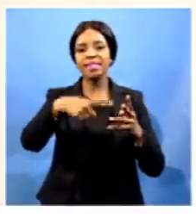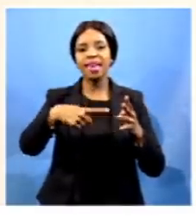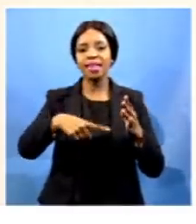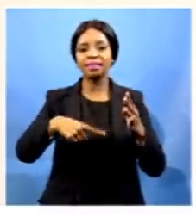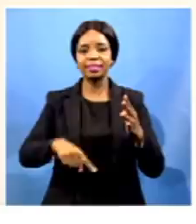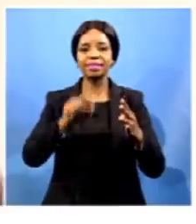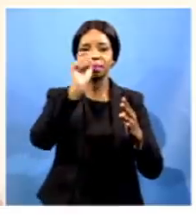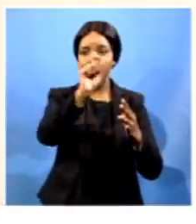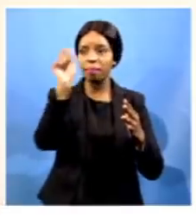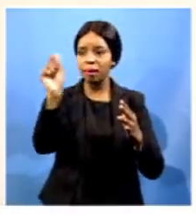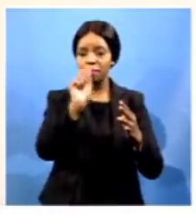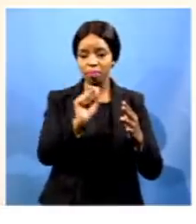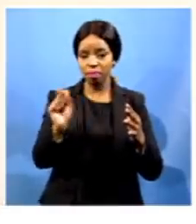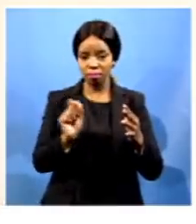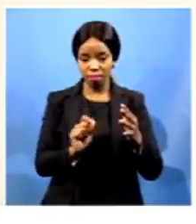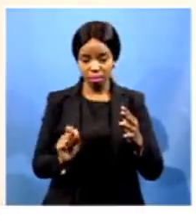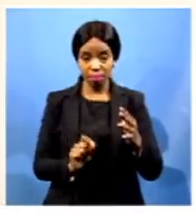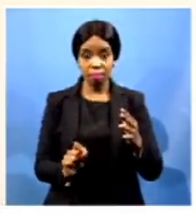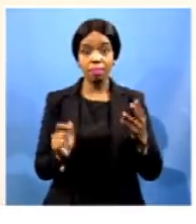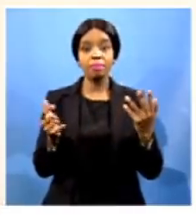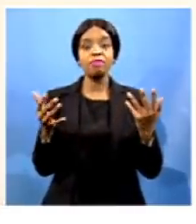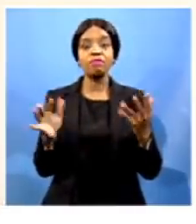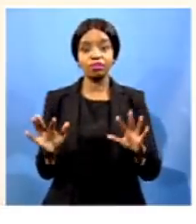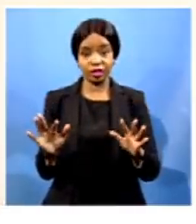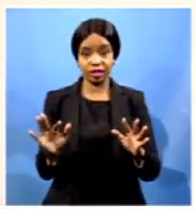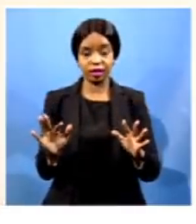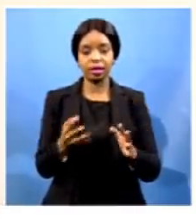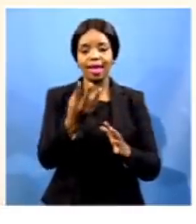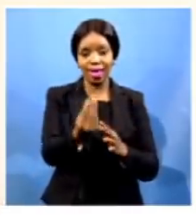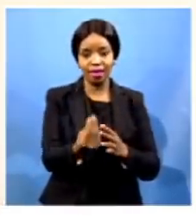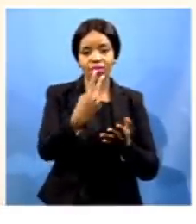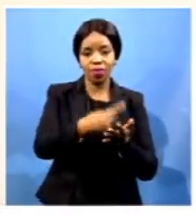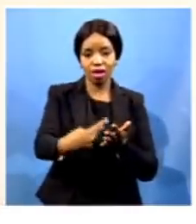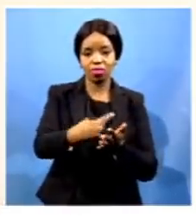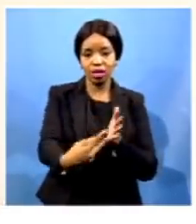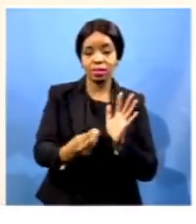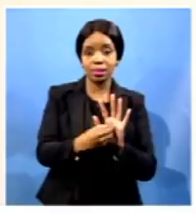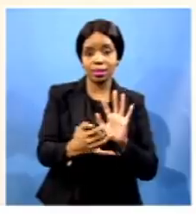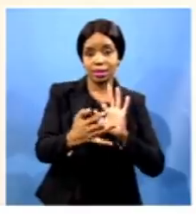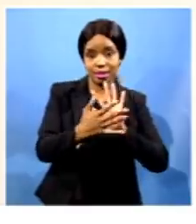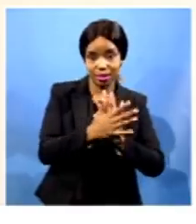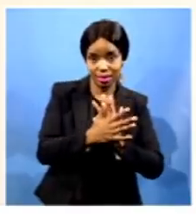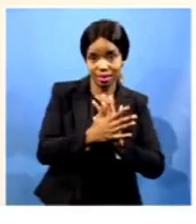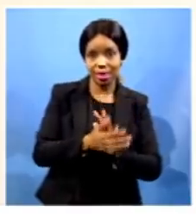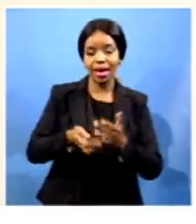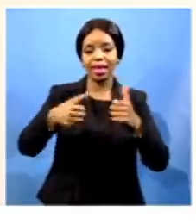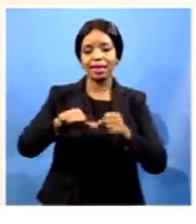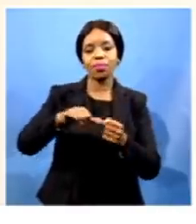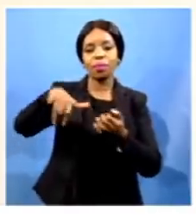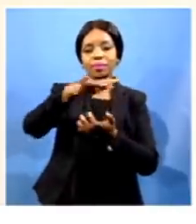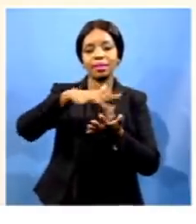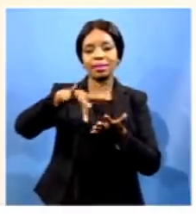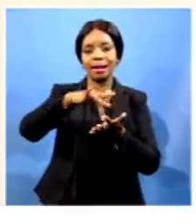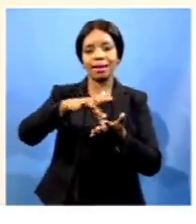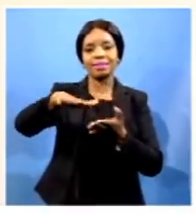in your details, there are various email addresses attached. As I said, we're going to decentralize the application